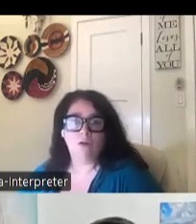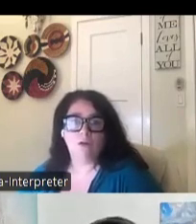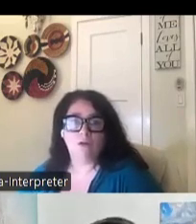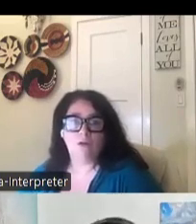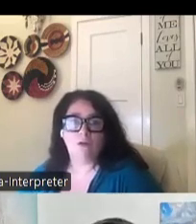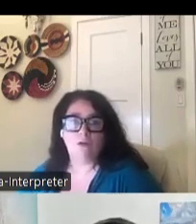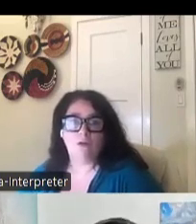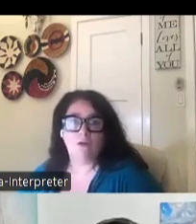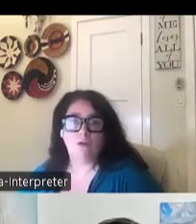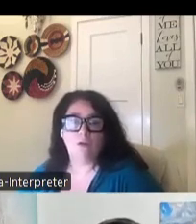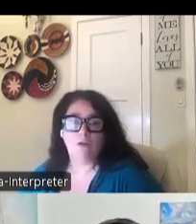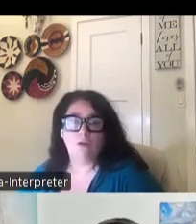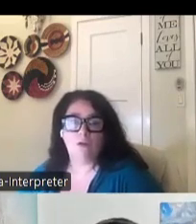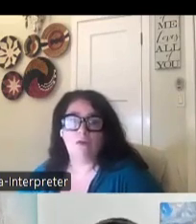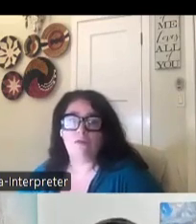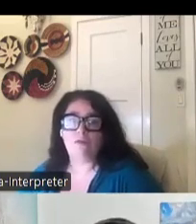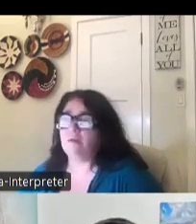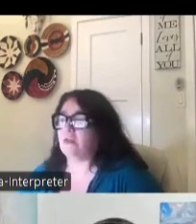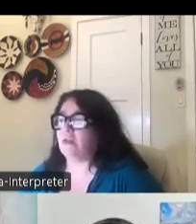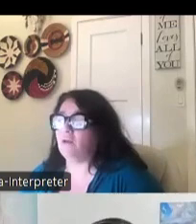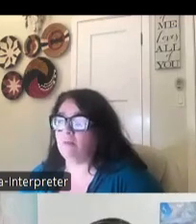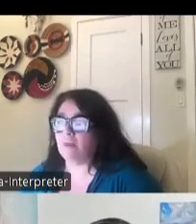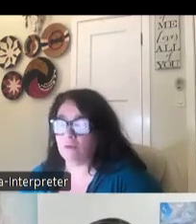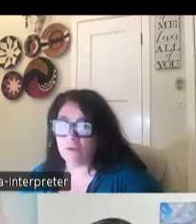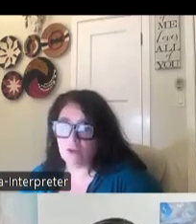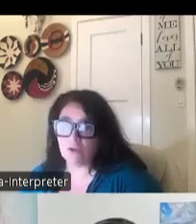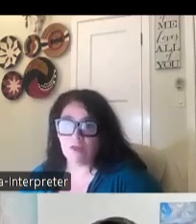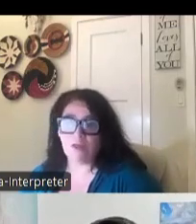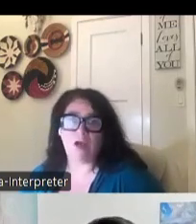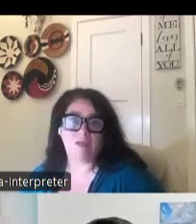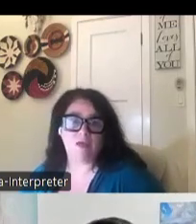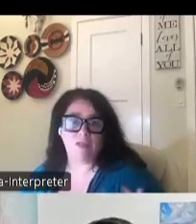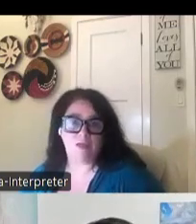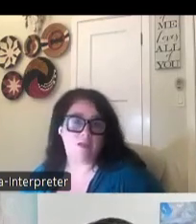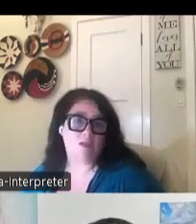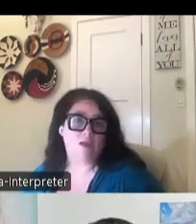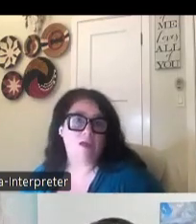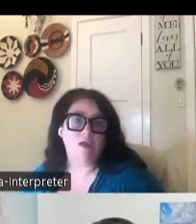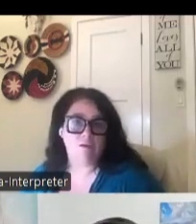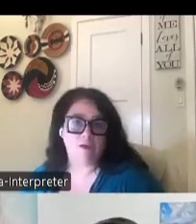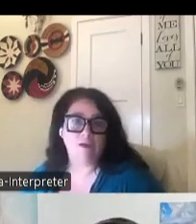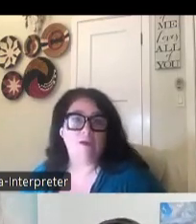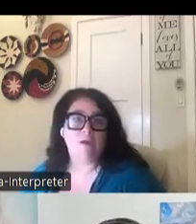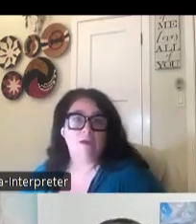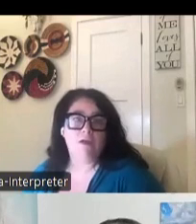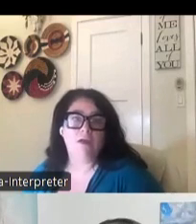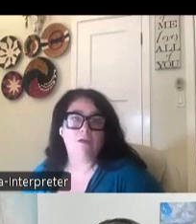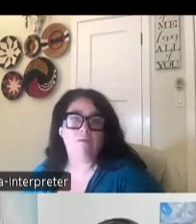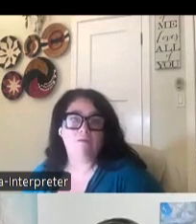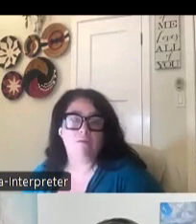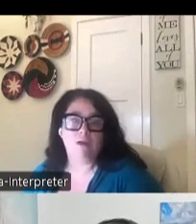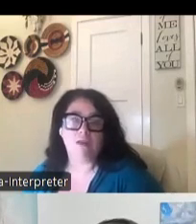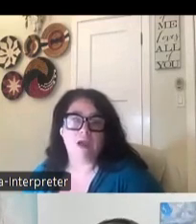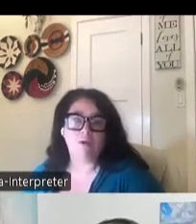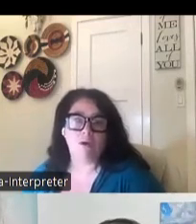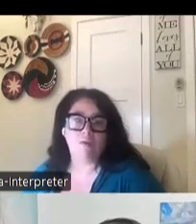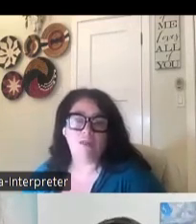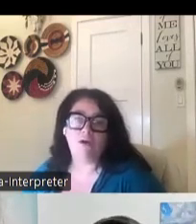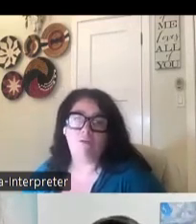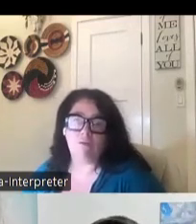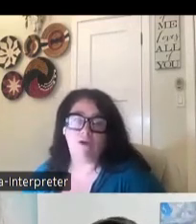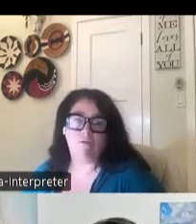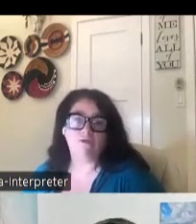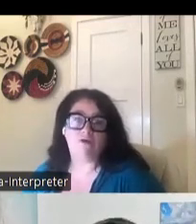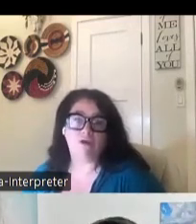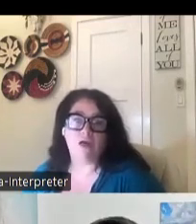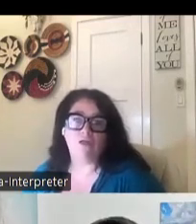be losing a considerable portion of it in a warming climate, as well as seeing more extreme heat and runoff. As I